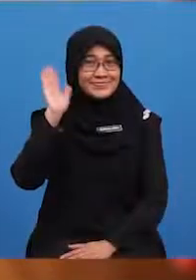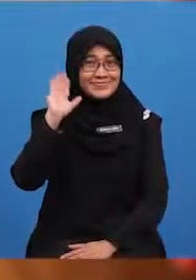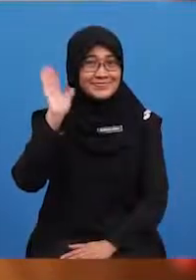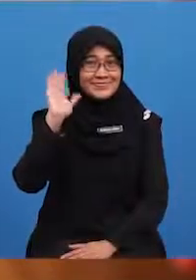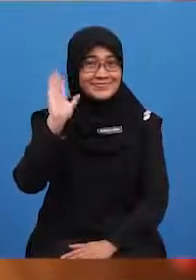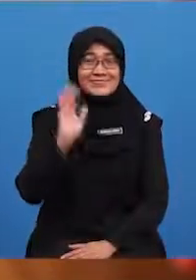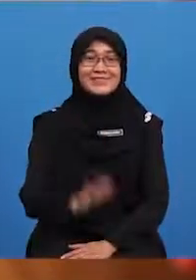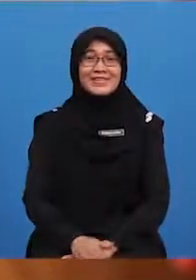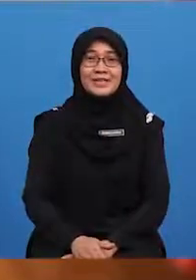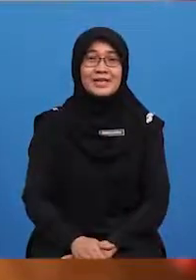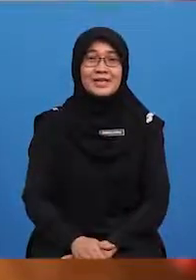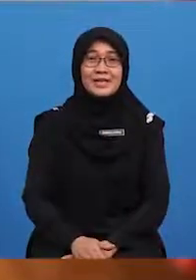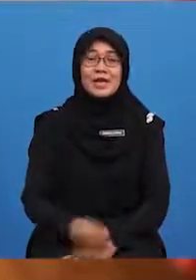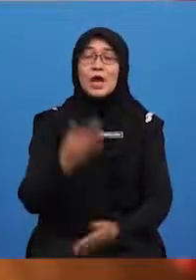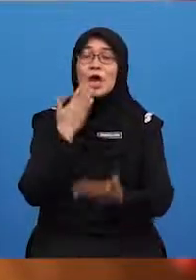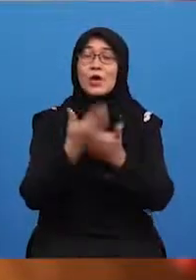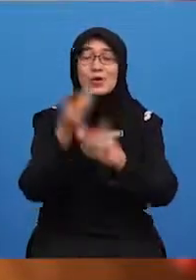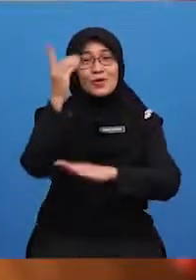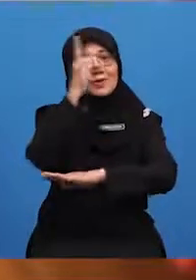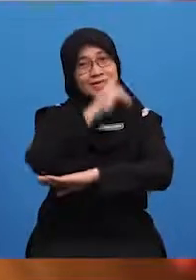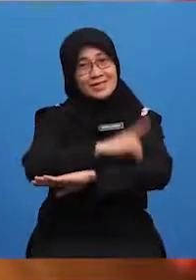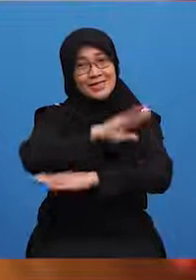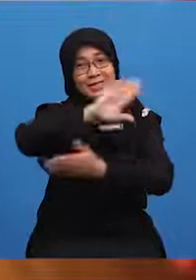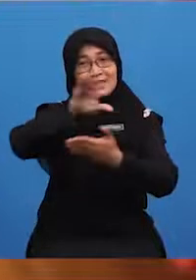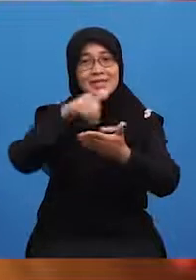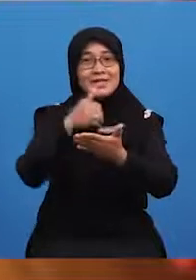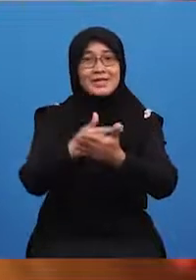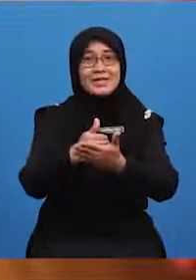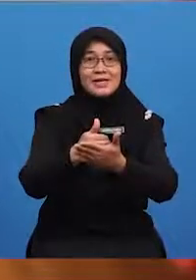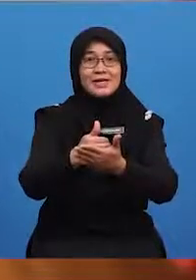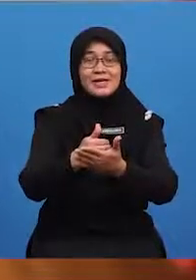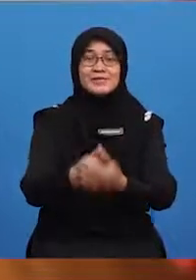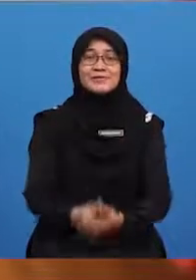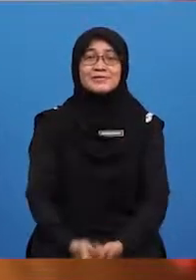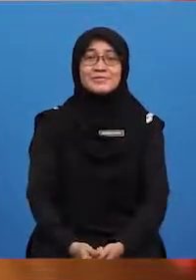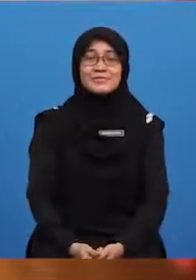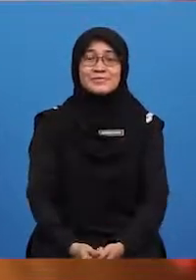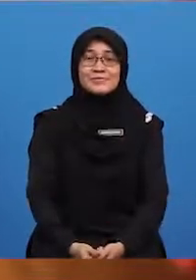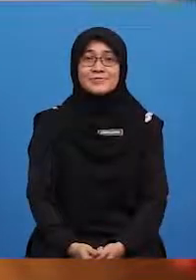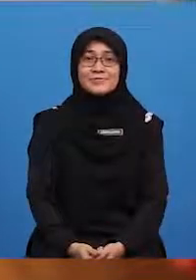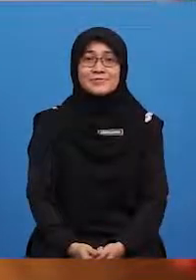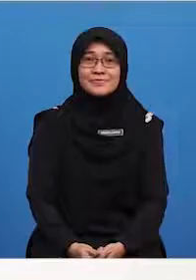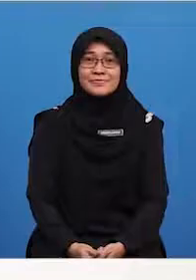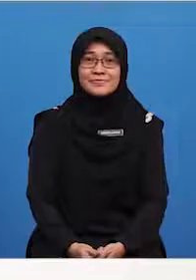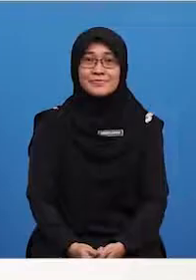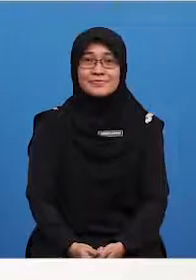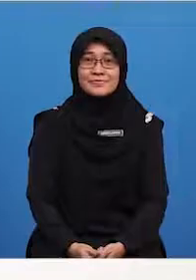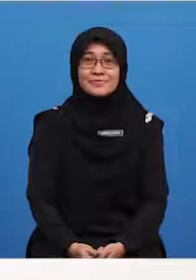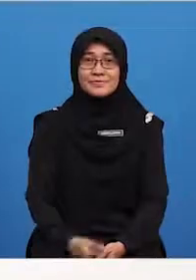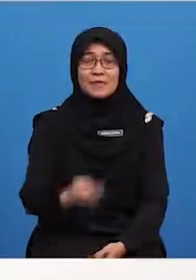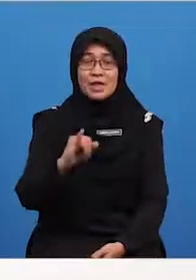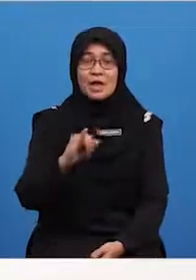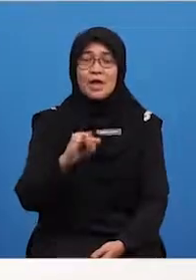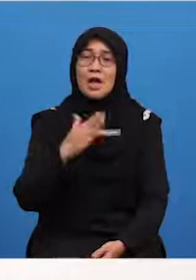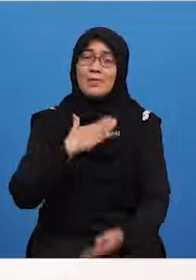Hi there! Good day, boys and girls. Welcome back to our English class. My name